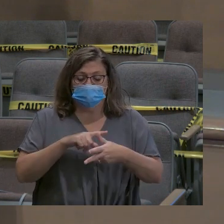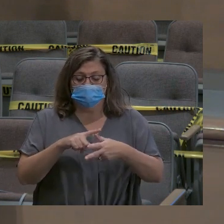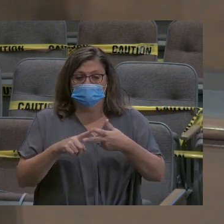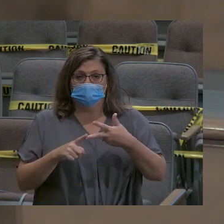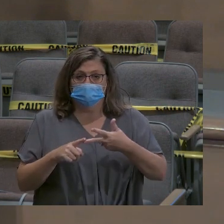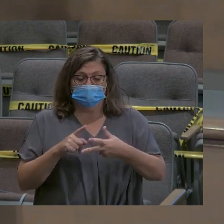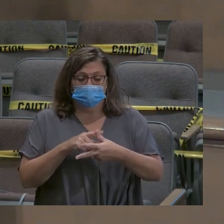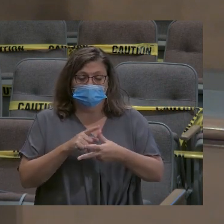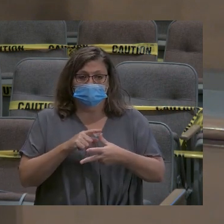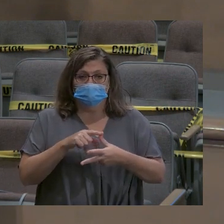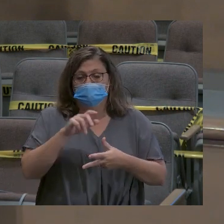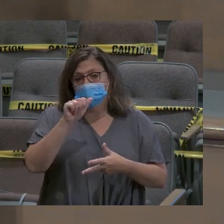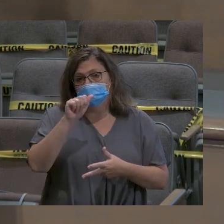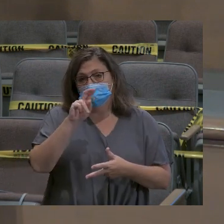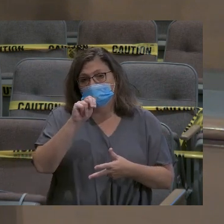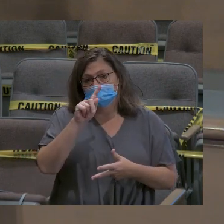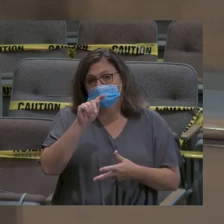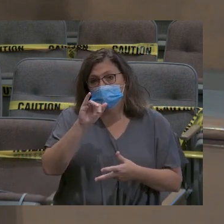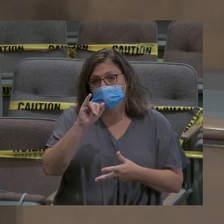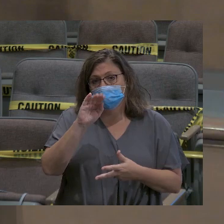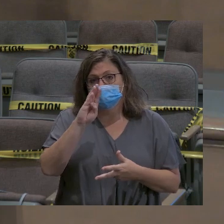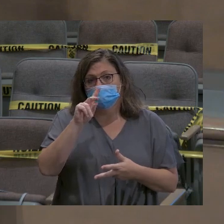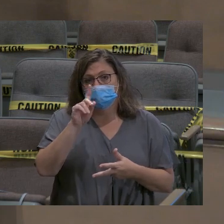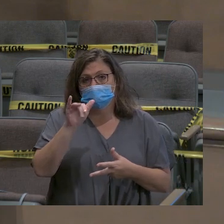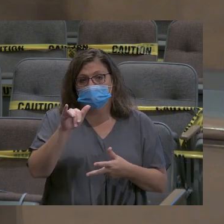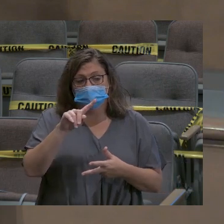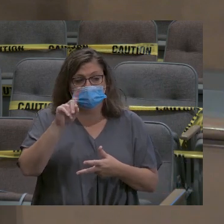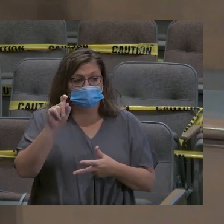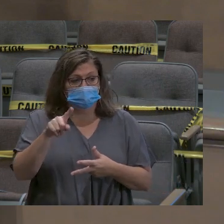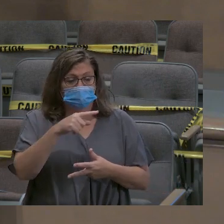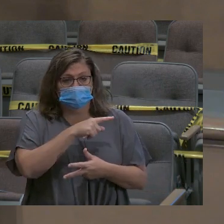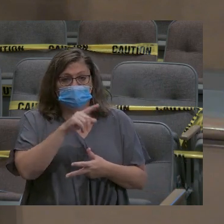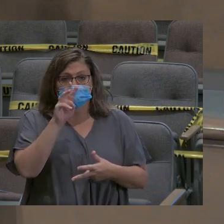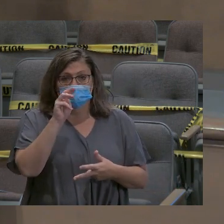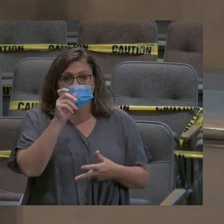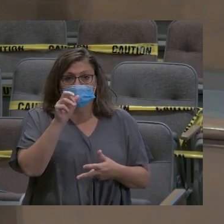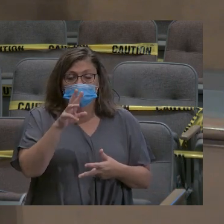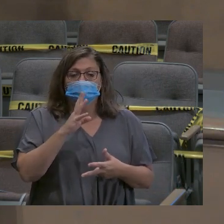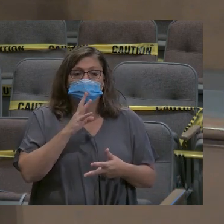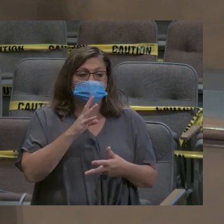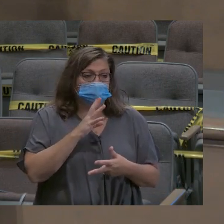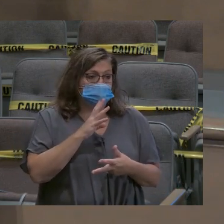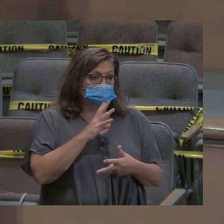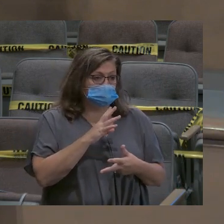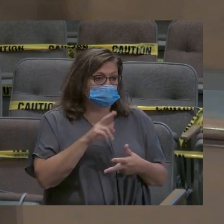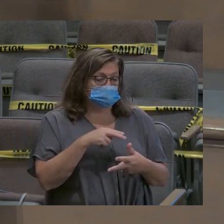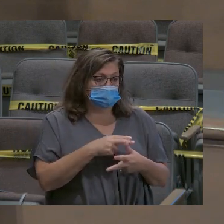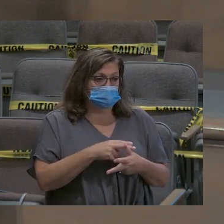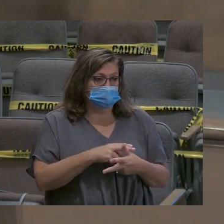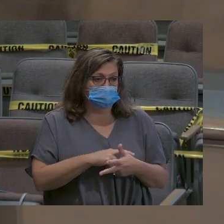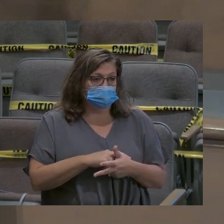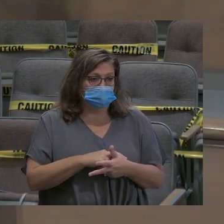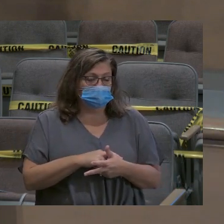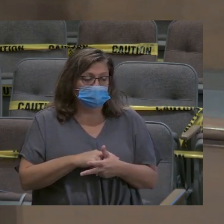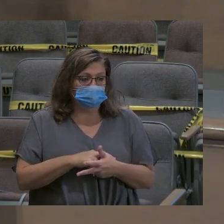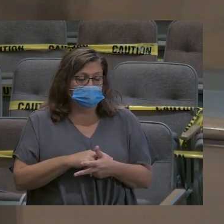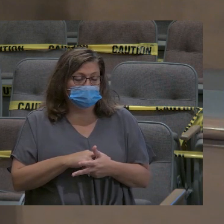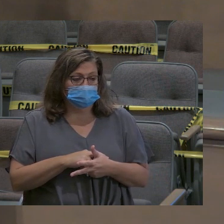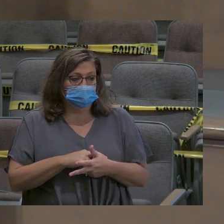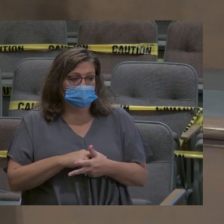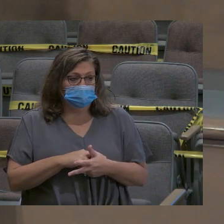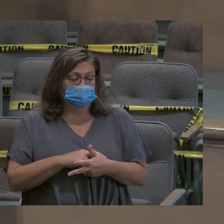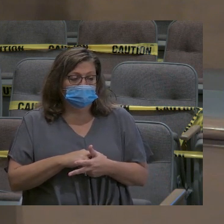the antibody tests that the mayor mentioned earlier, or perhaps it was the chairman that